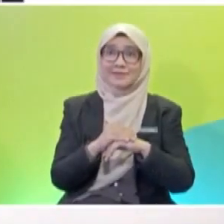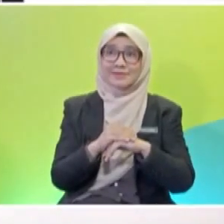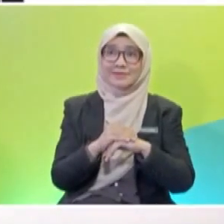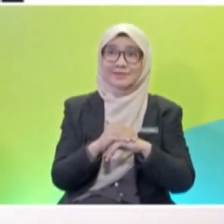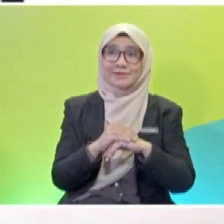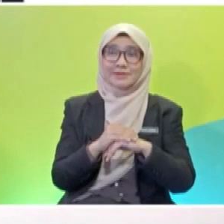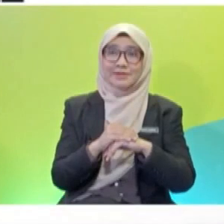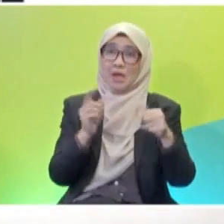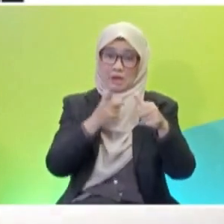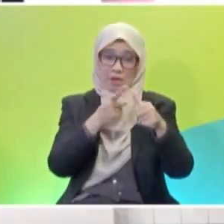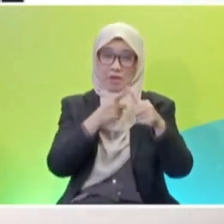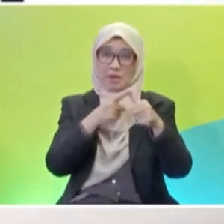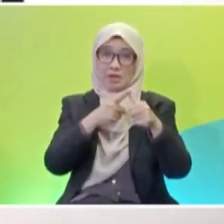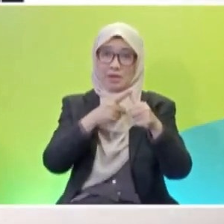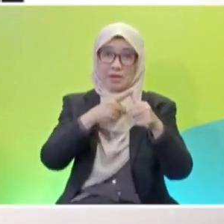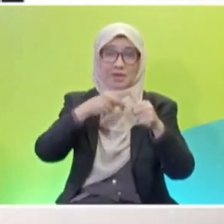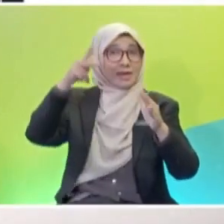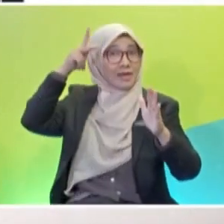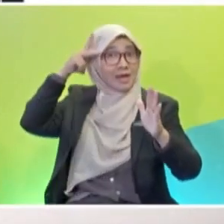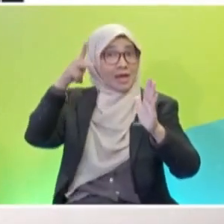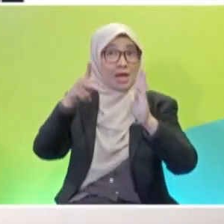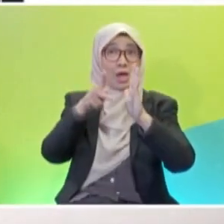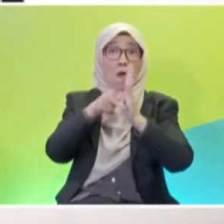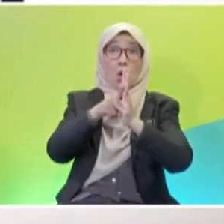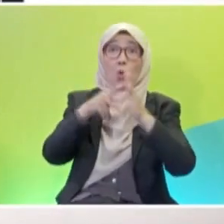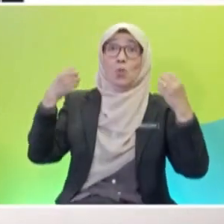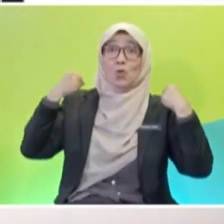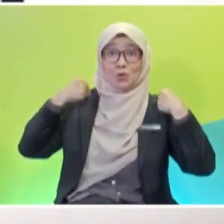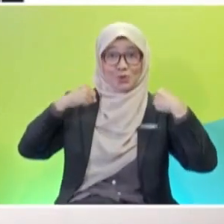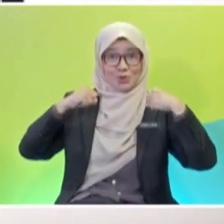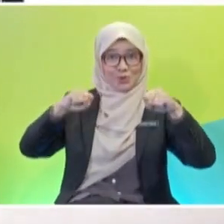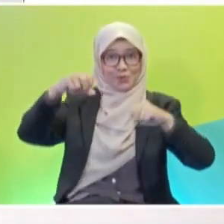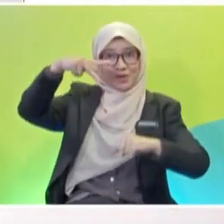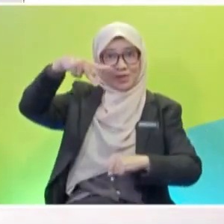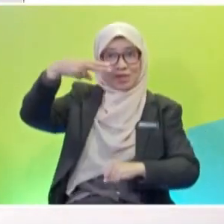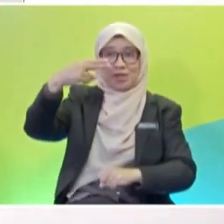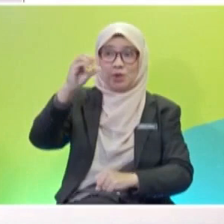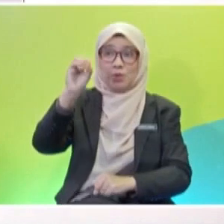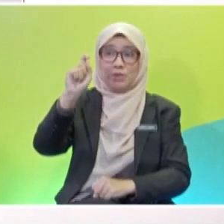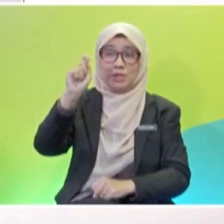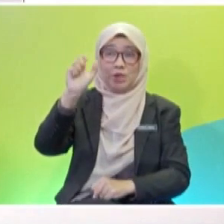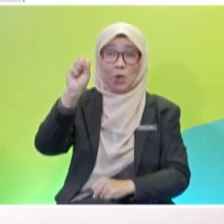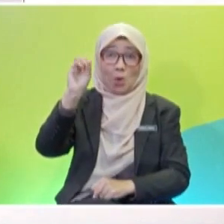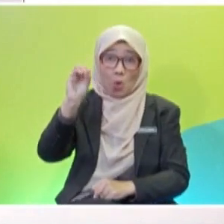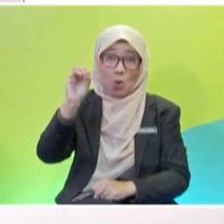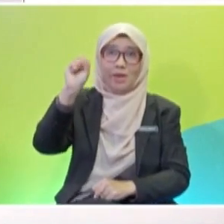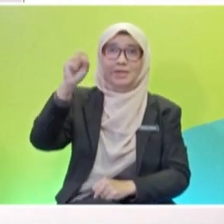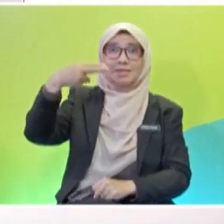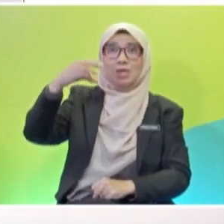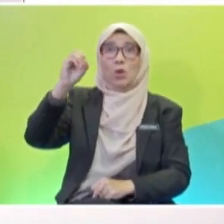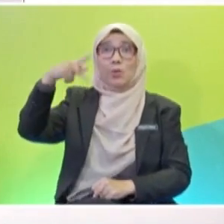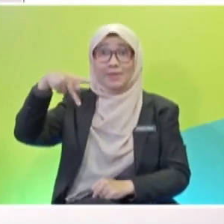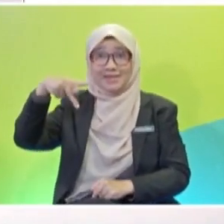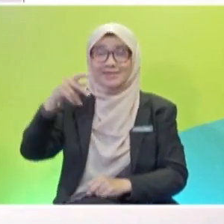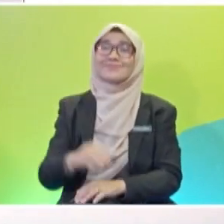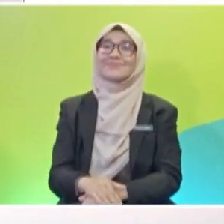Which one? The first one, Photoshop. Yes, that's correct. The first one on the top left is Photoshop. Wonderful. Great. What about